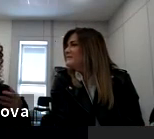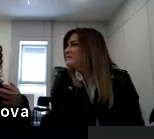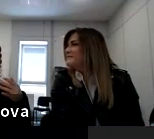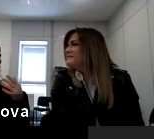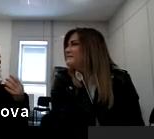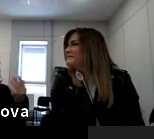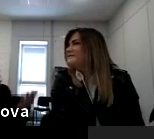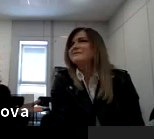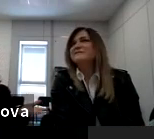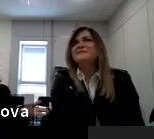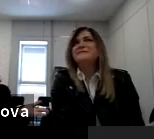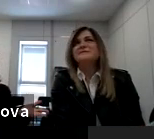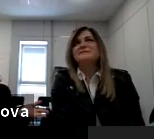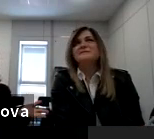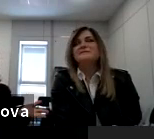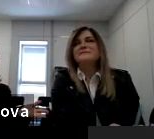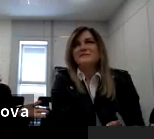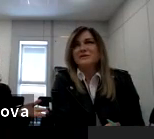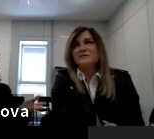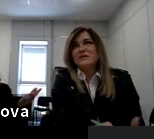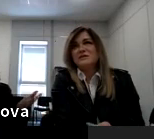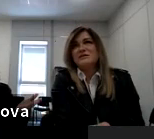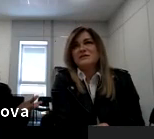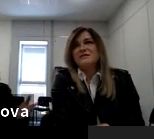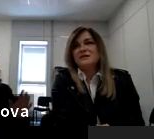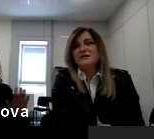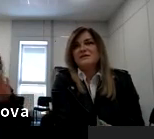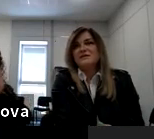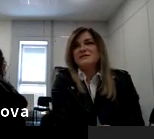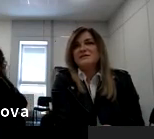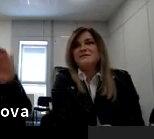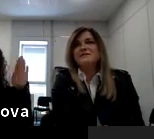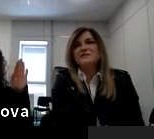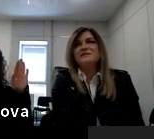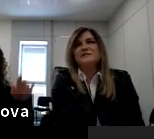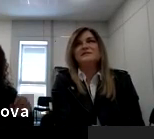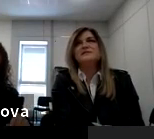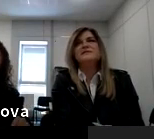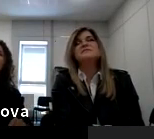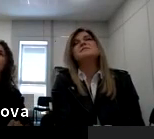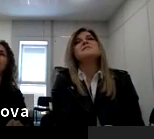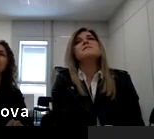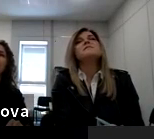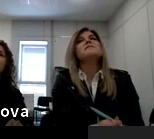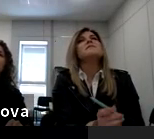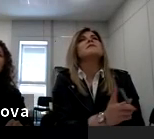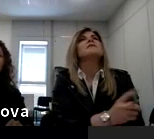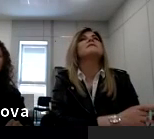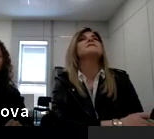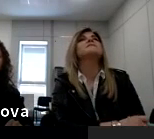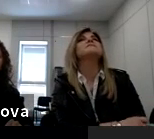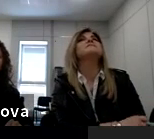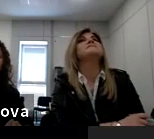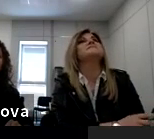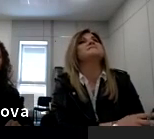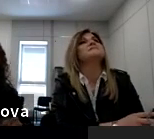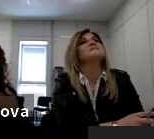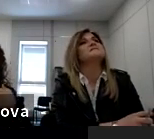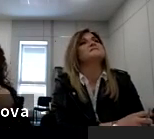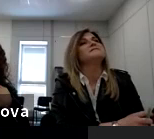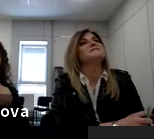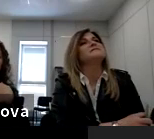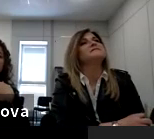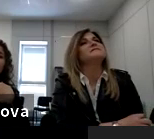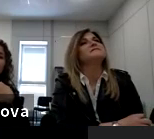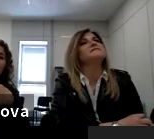it's not like a contre-jour lighting. It's like flood lighting, and it was very difficult for